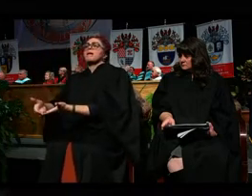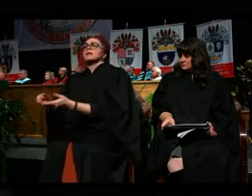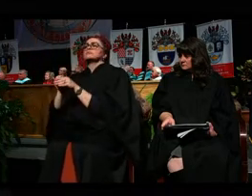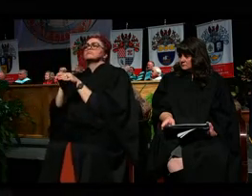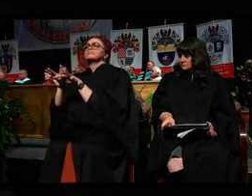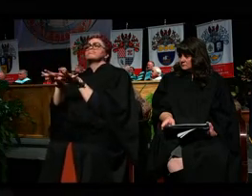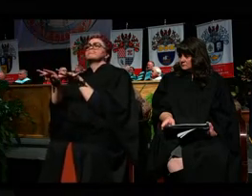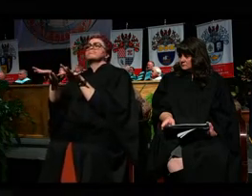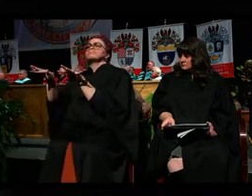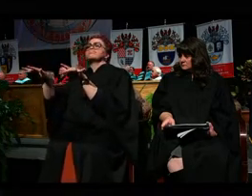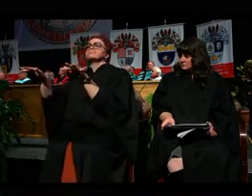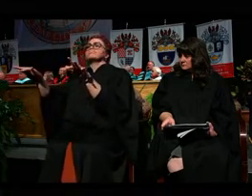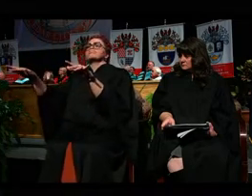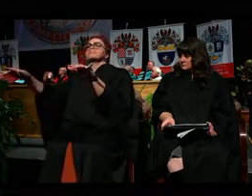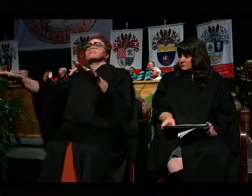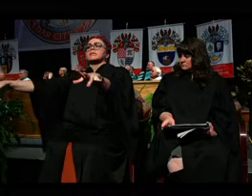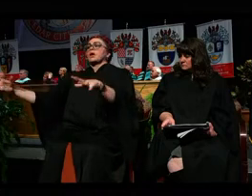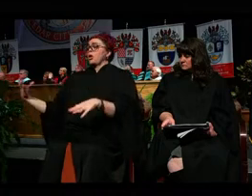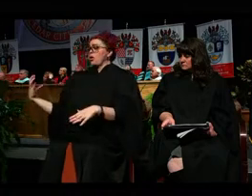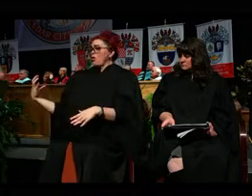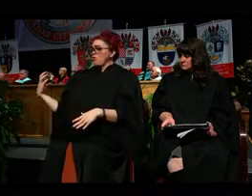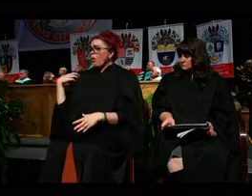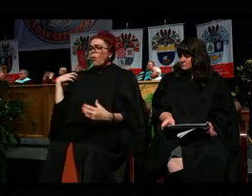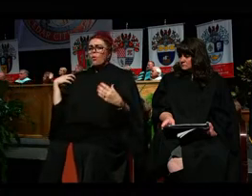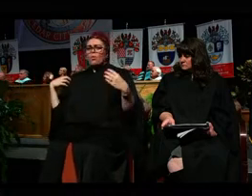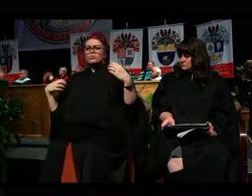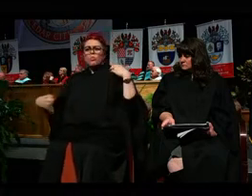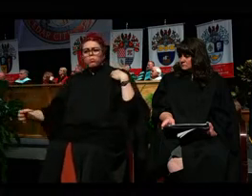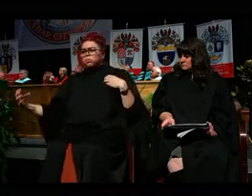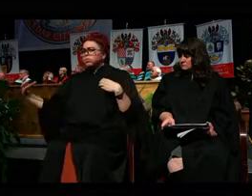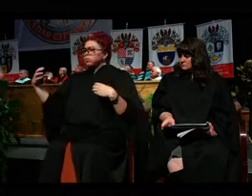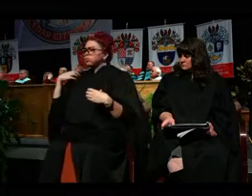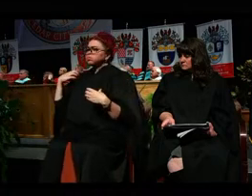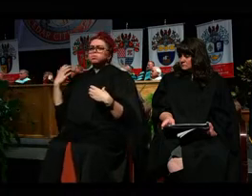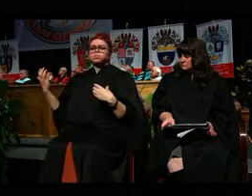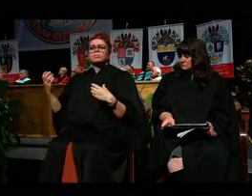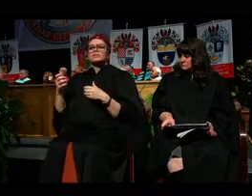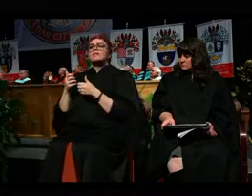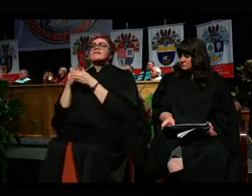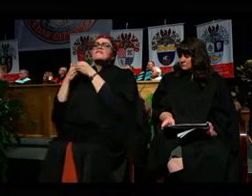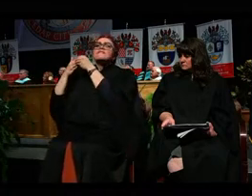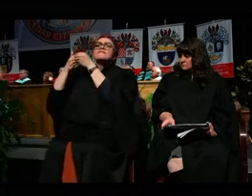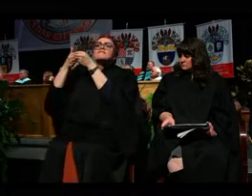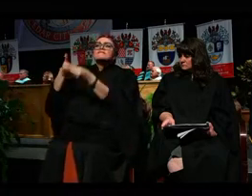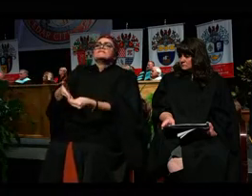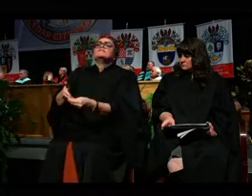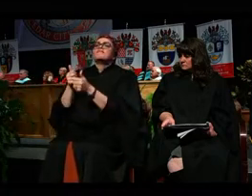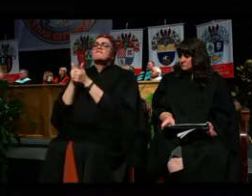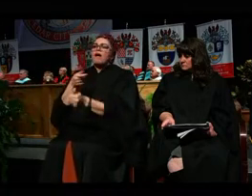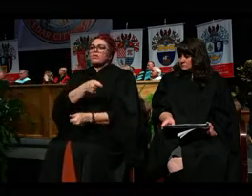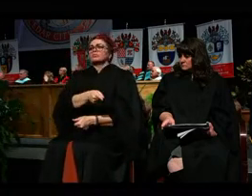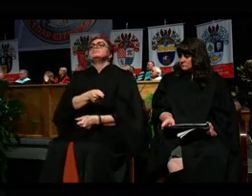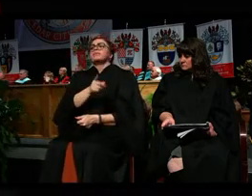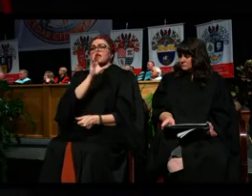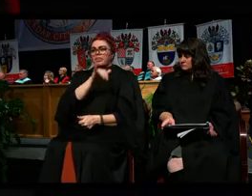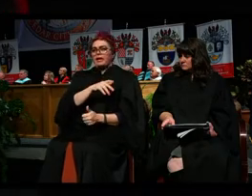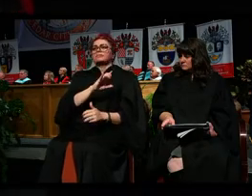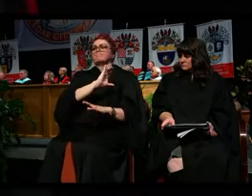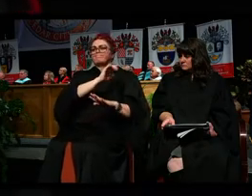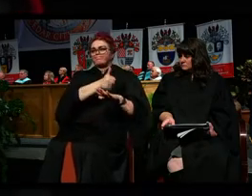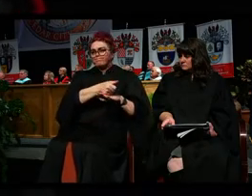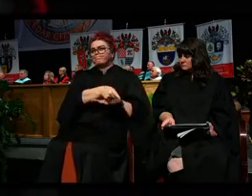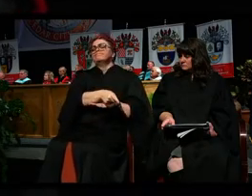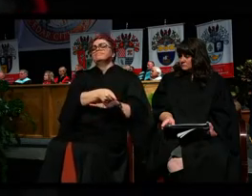NFL. Coaches upon coaches have followed in those footsteps of that toolkit. I would say